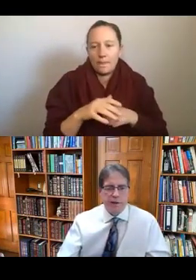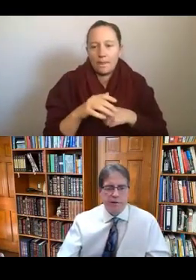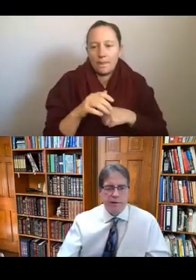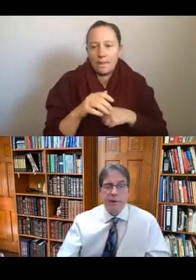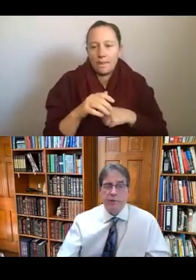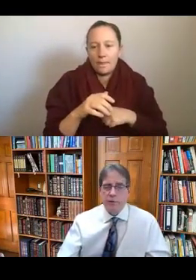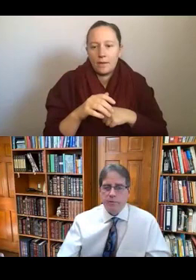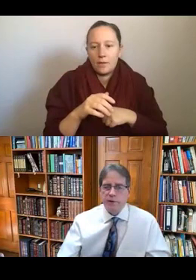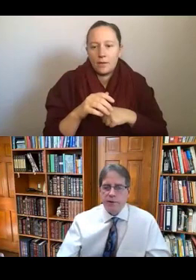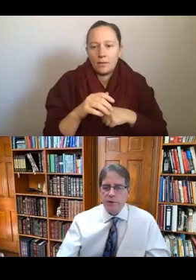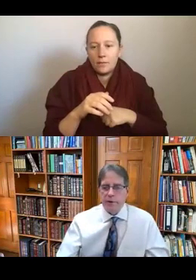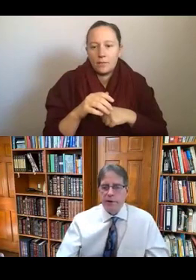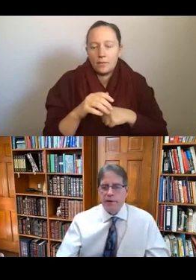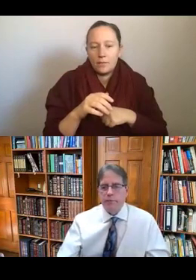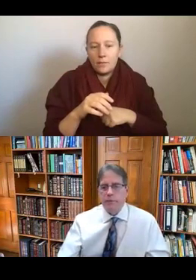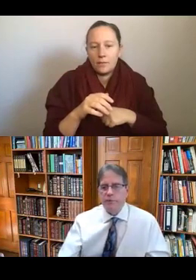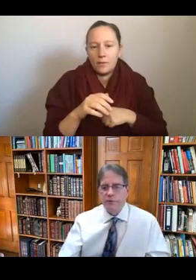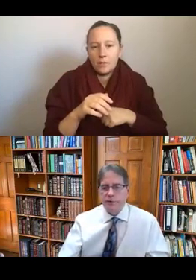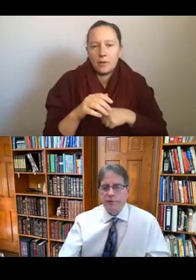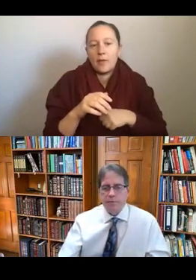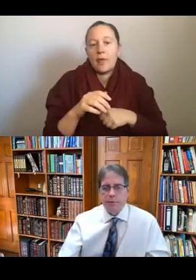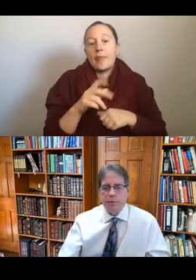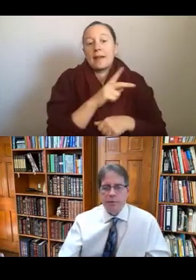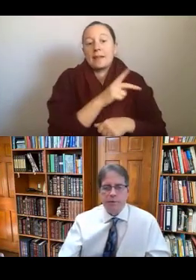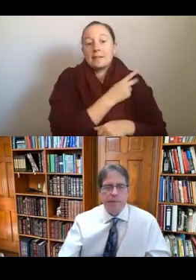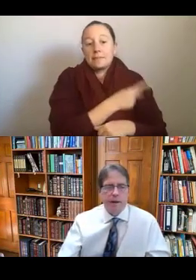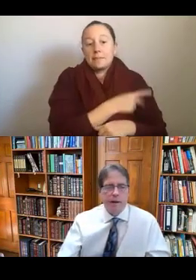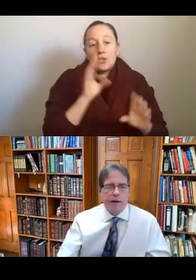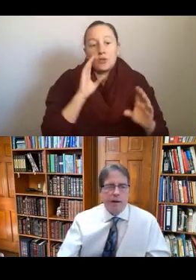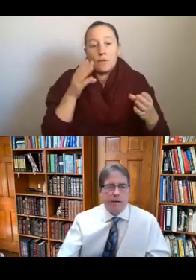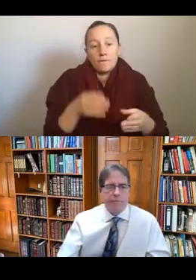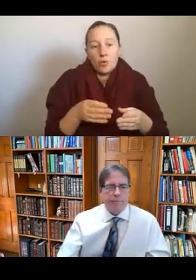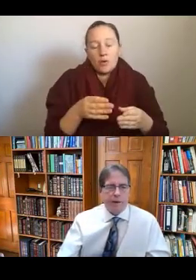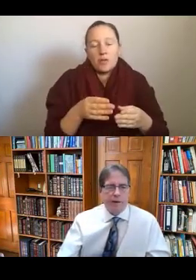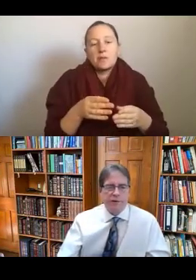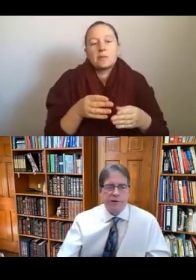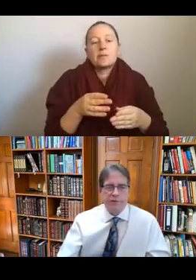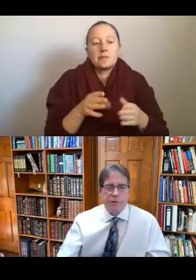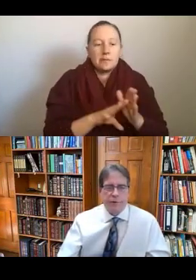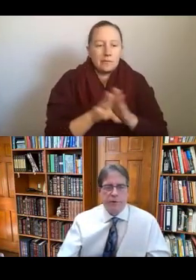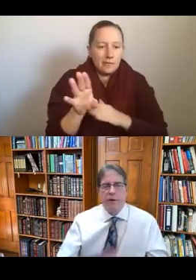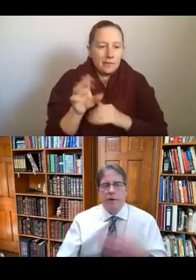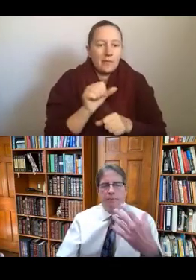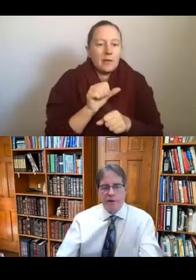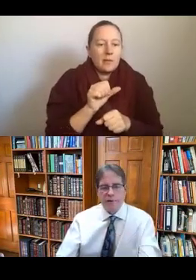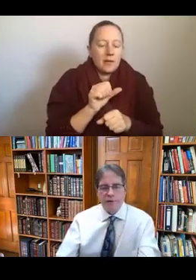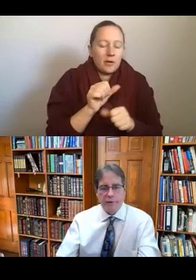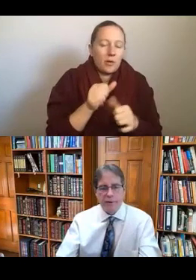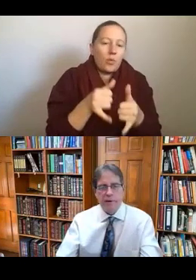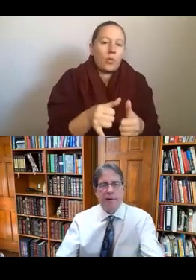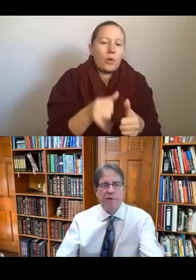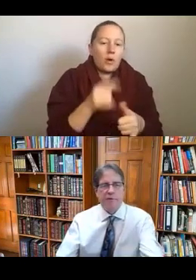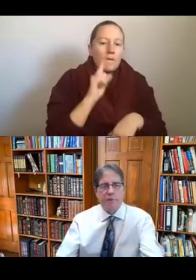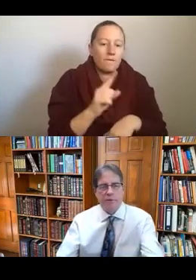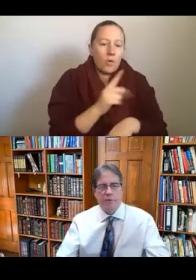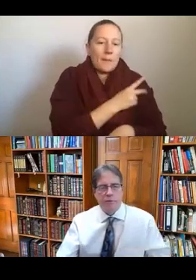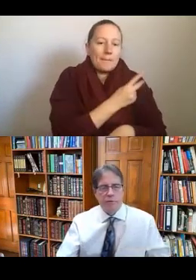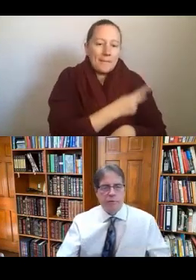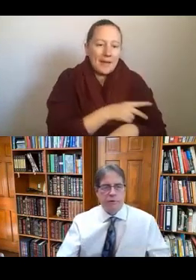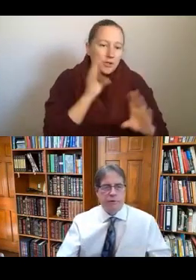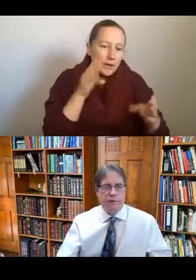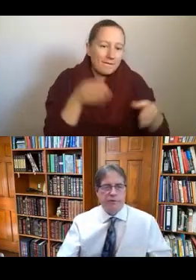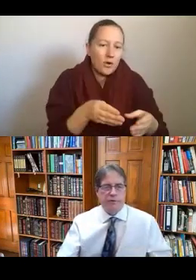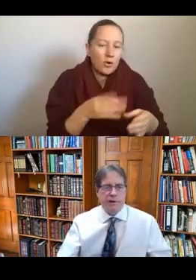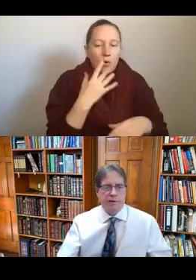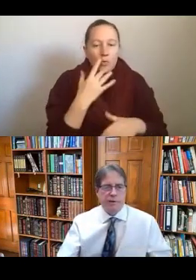the Mentored Patient-Oriented Research Development Award. And this is for patient-oriented as opposed to